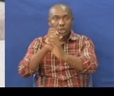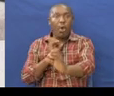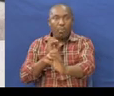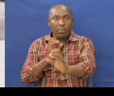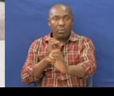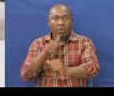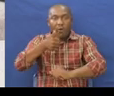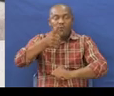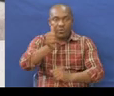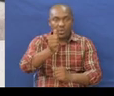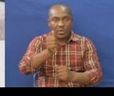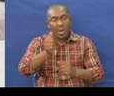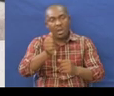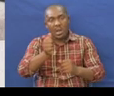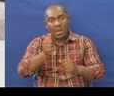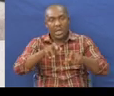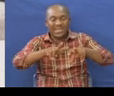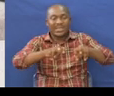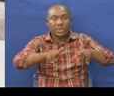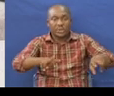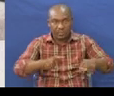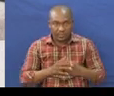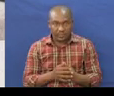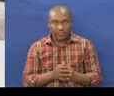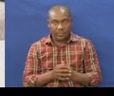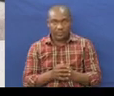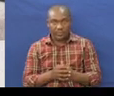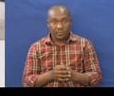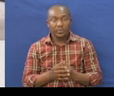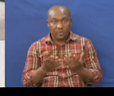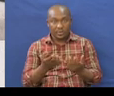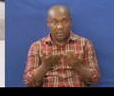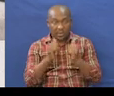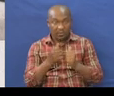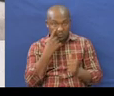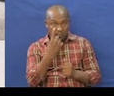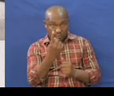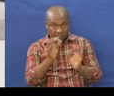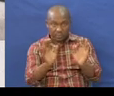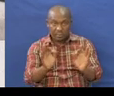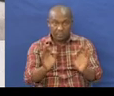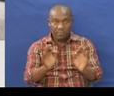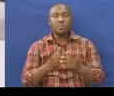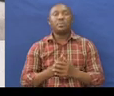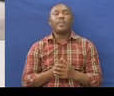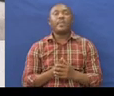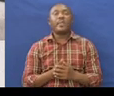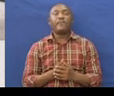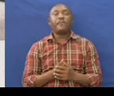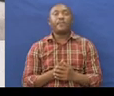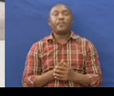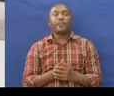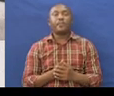far do you want to reach? How far do you want to go? So my dear student, watch that also. Now, steps in